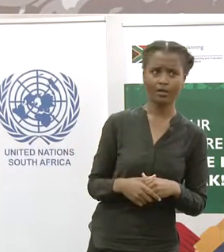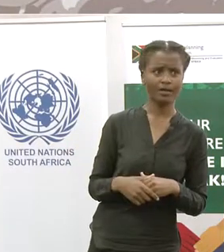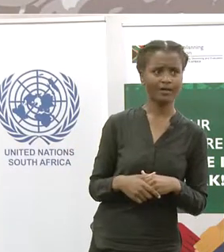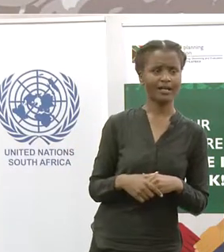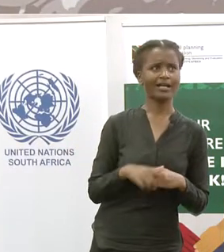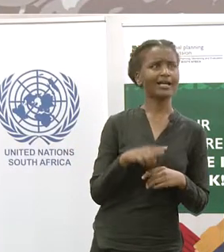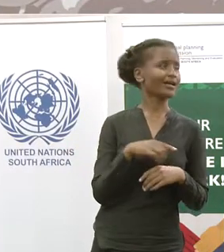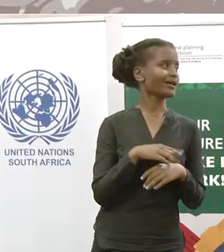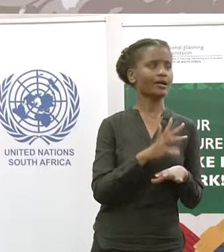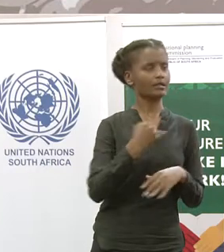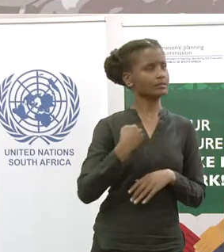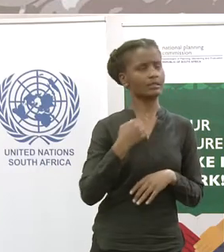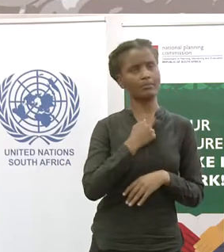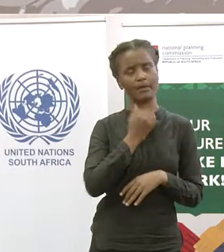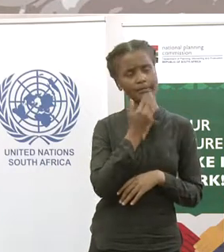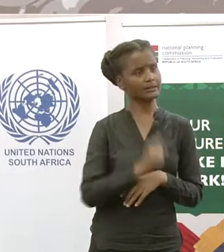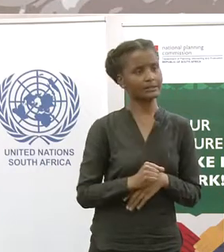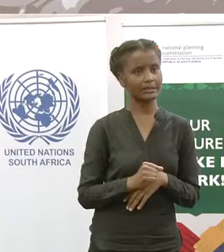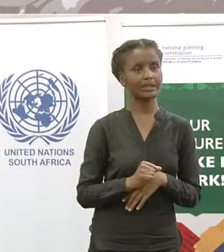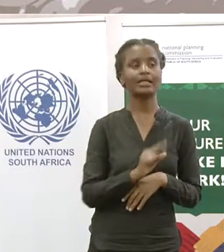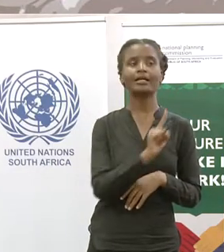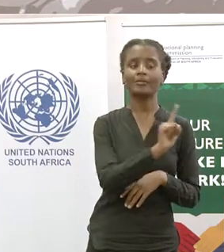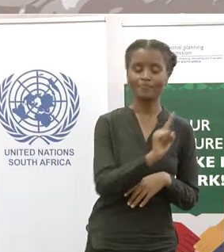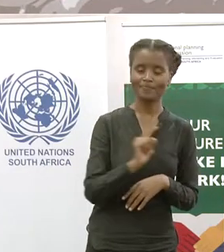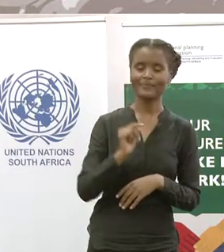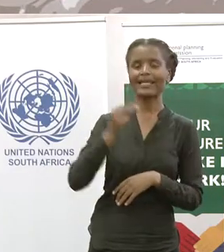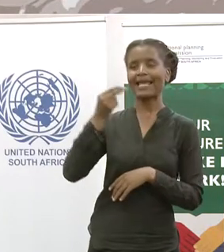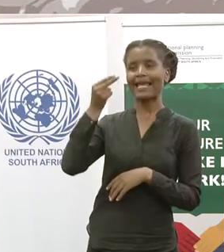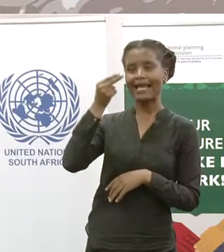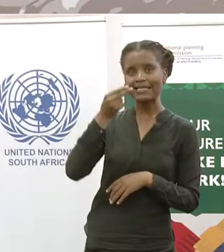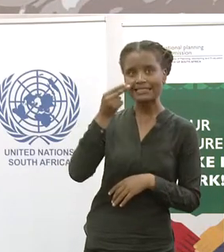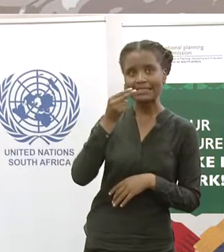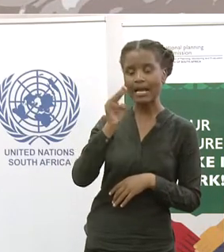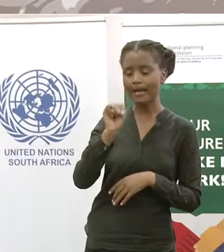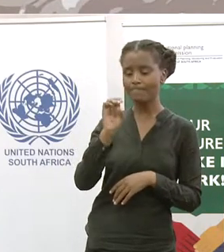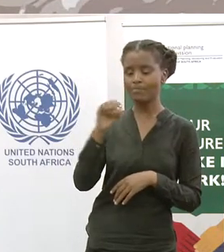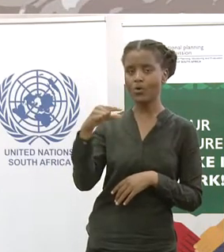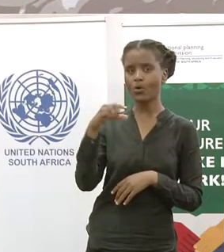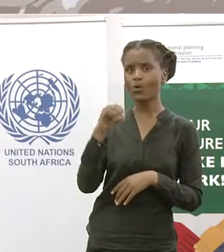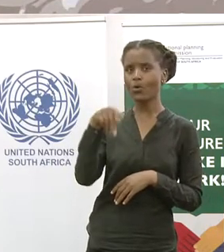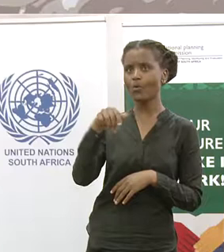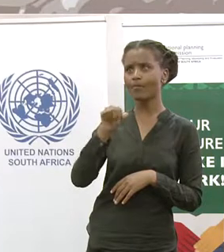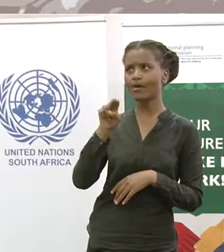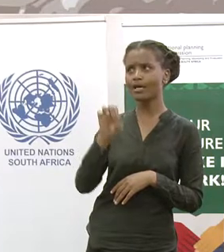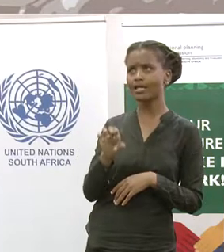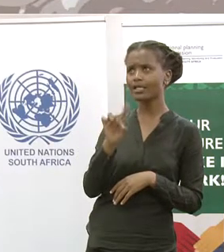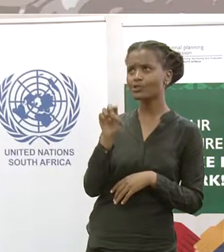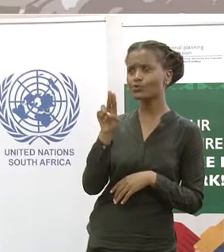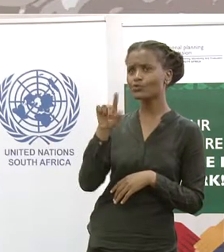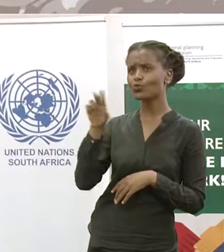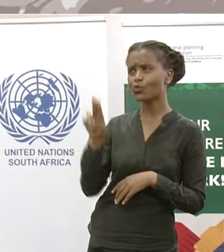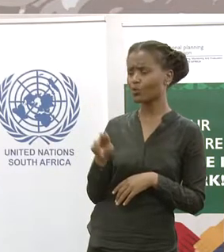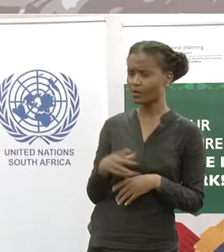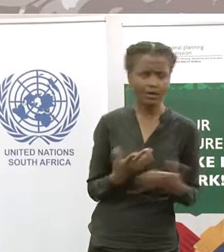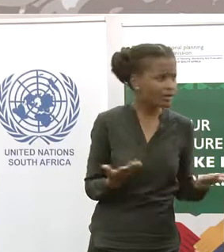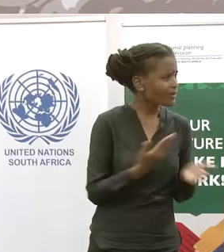You, my surname, please. Ms. Henrietta Makgopane Zulu. Can't you read what's written there? It's my